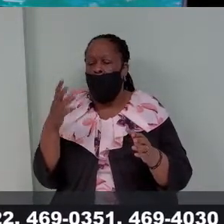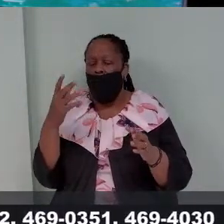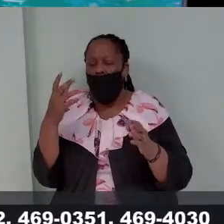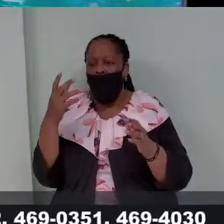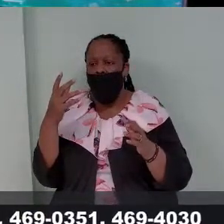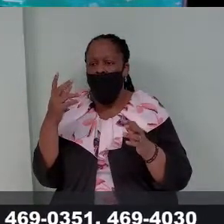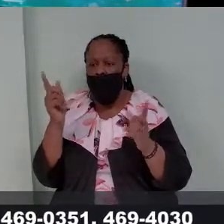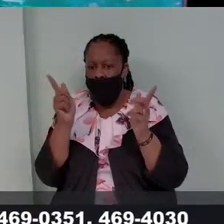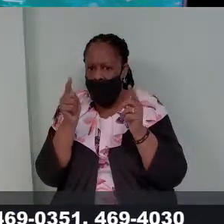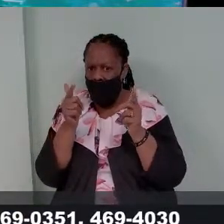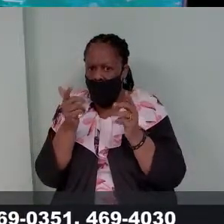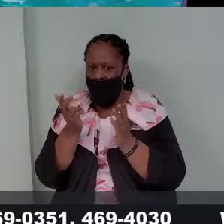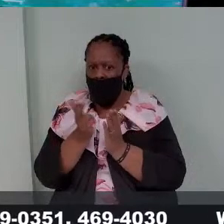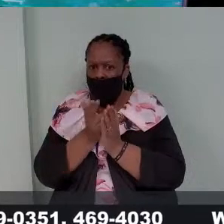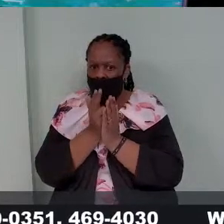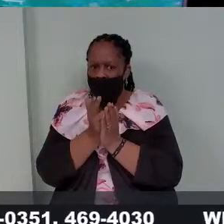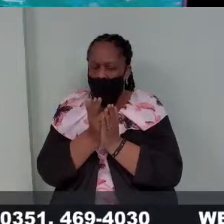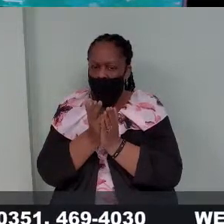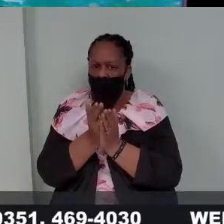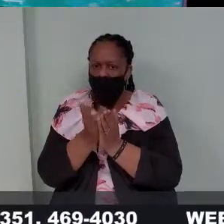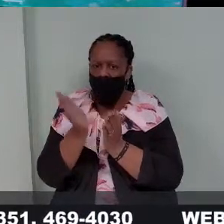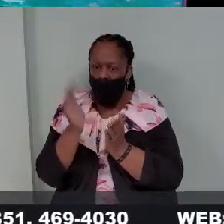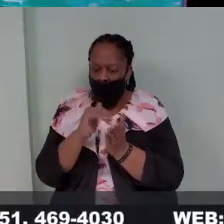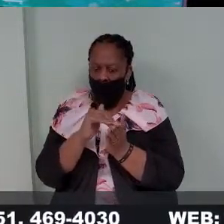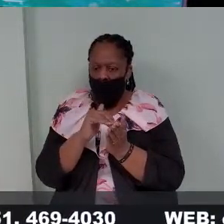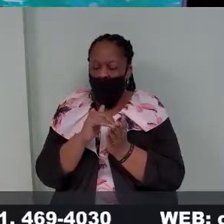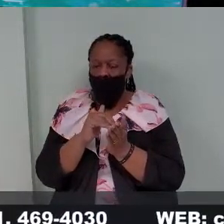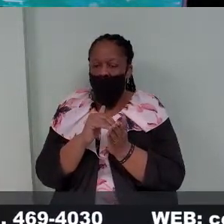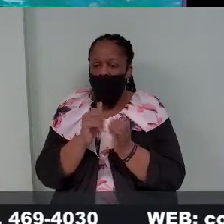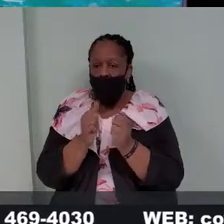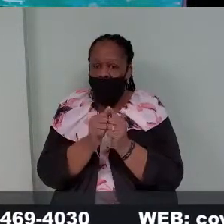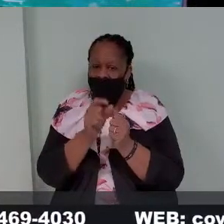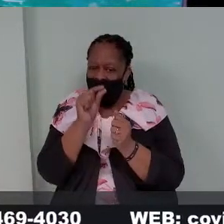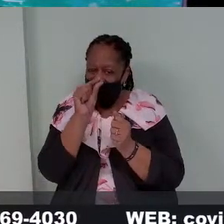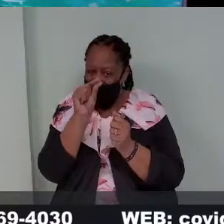seeing in terms of the requests right now.